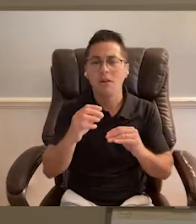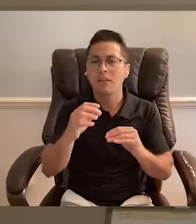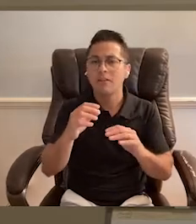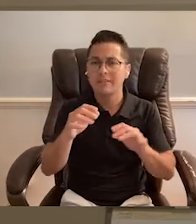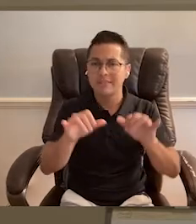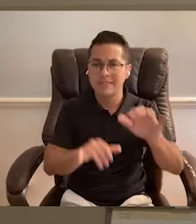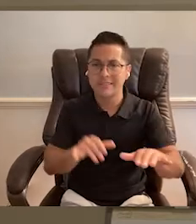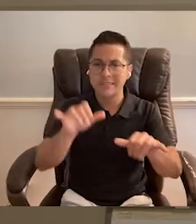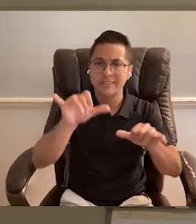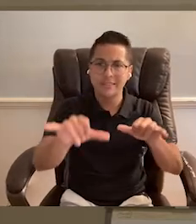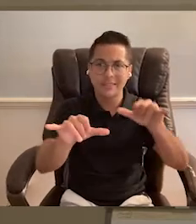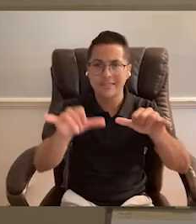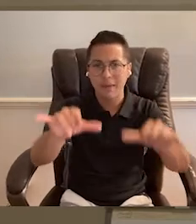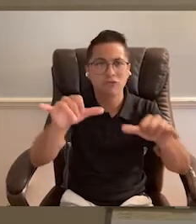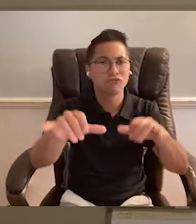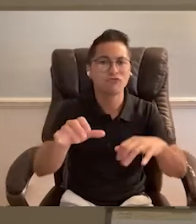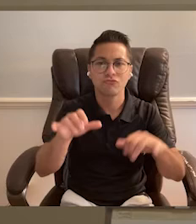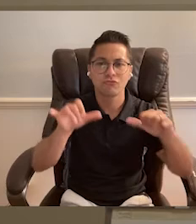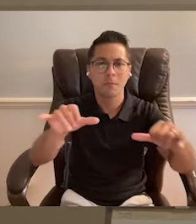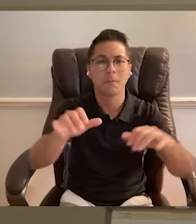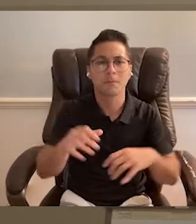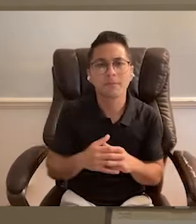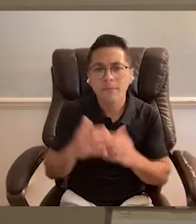CART, please visit our website at